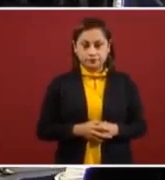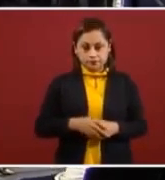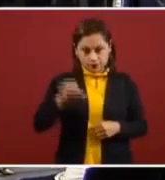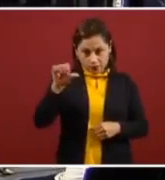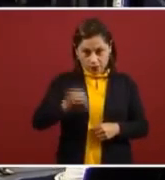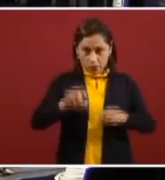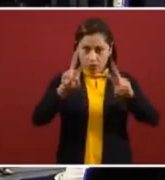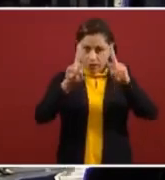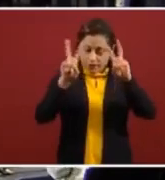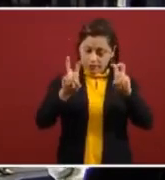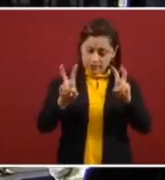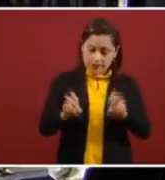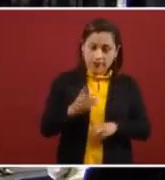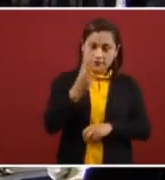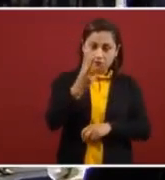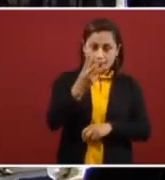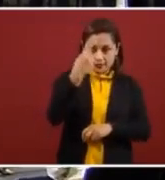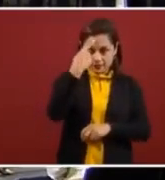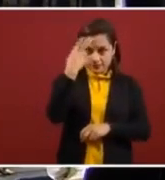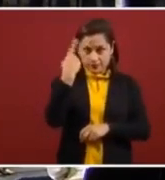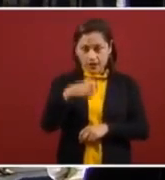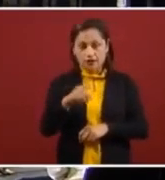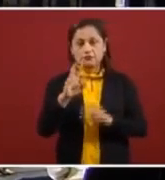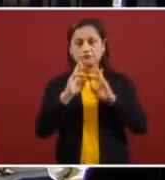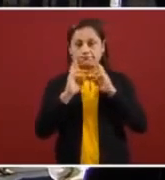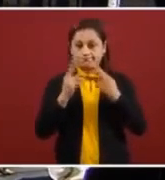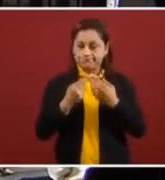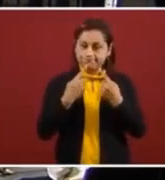So we're going to deal with three matters. The first,